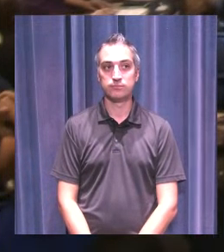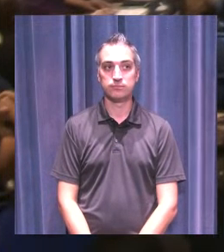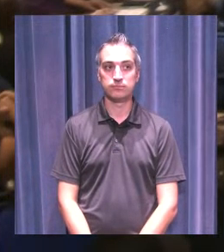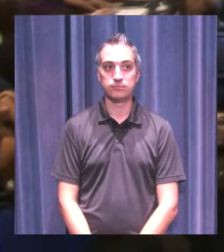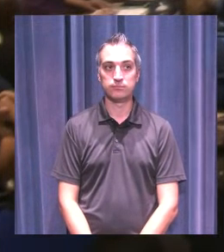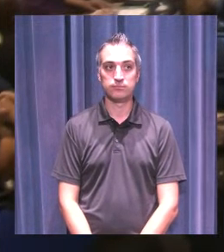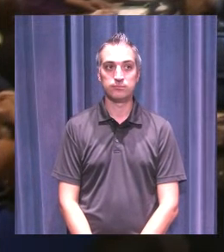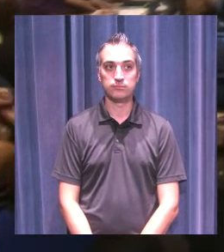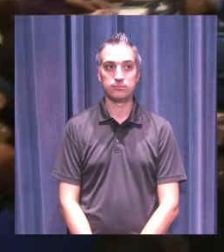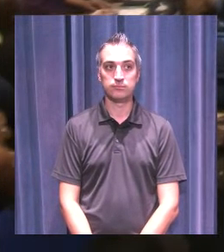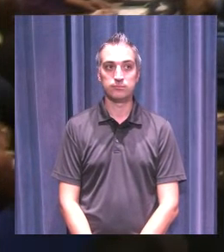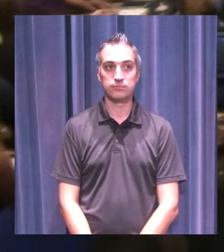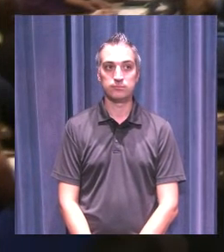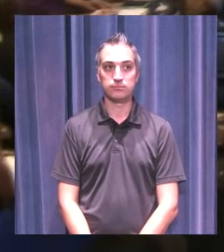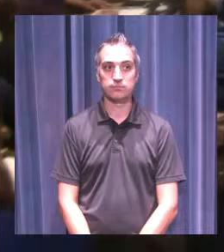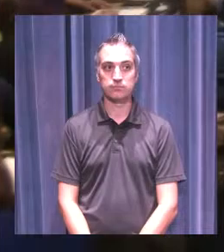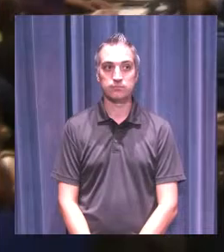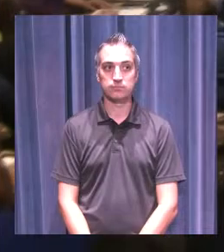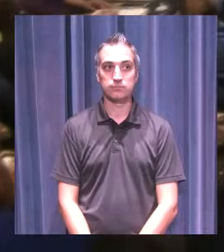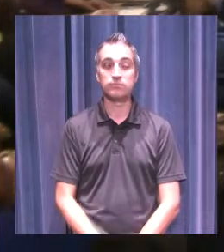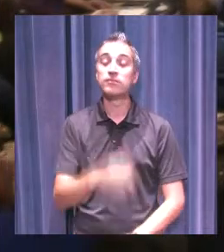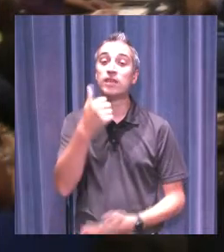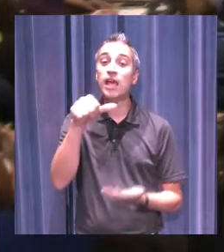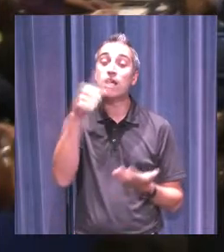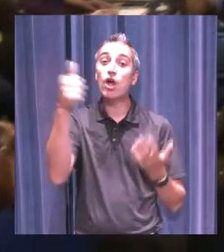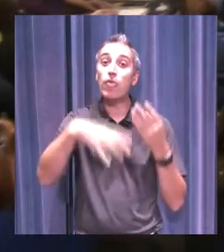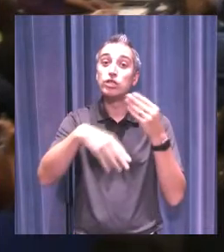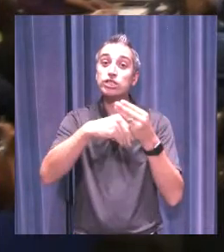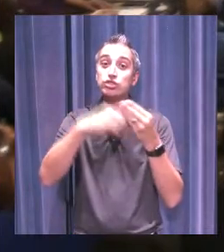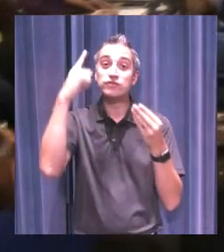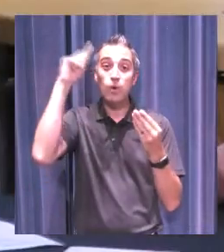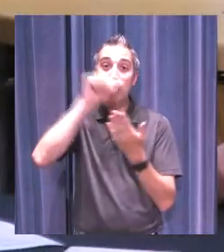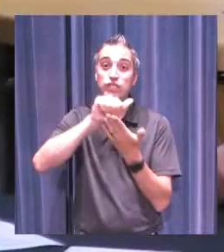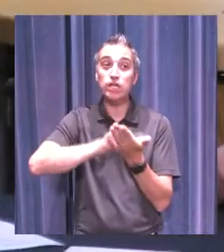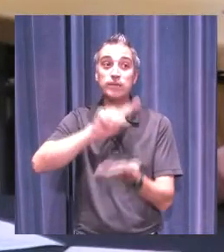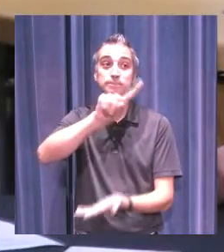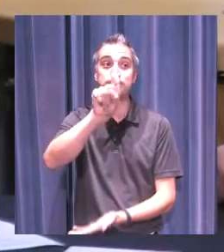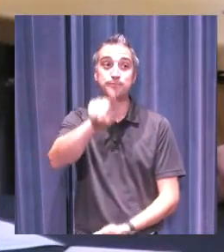Okay. Are there any other additions to the agenda?